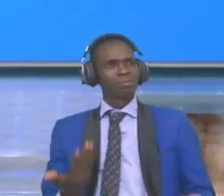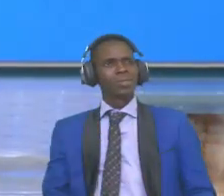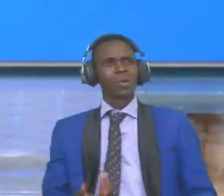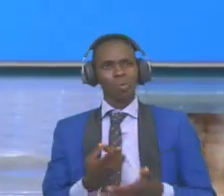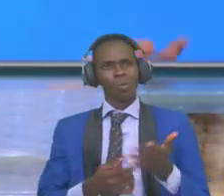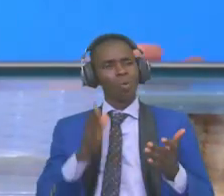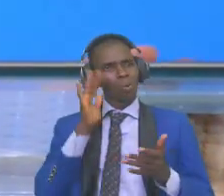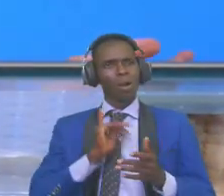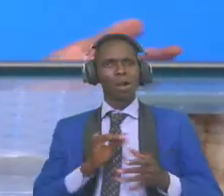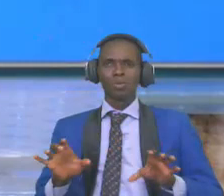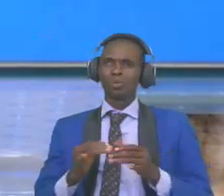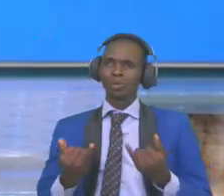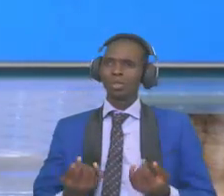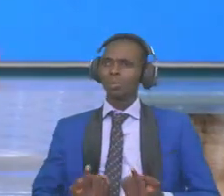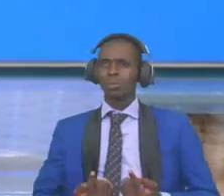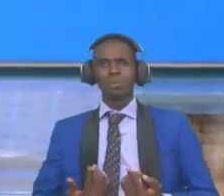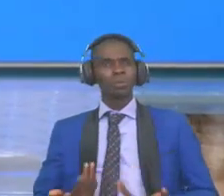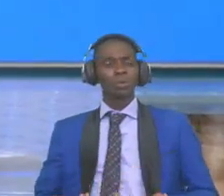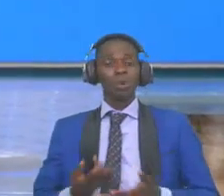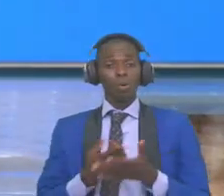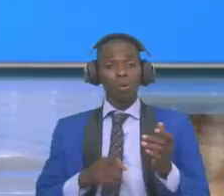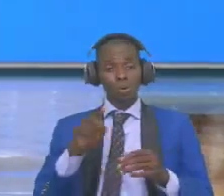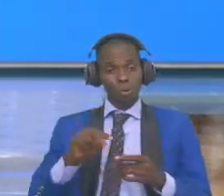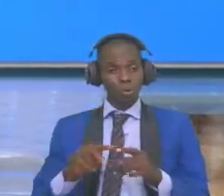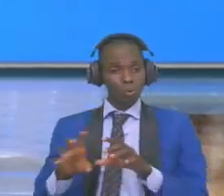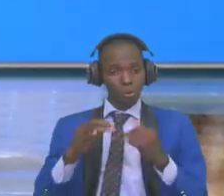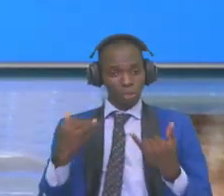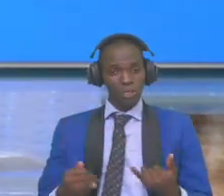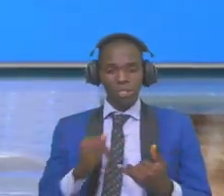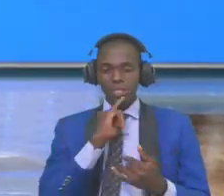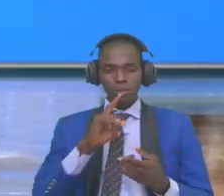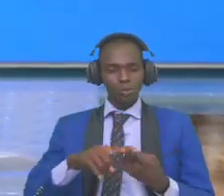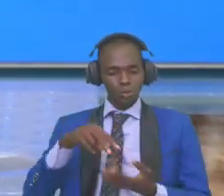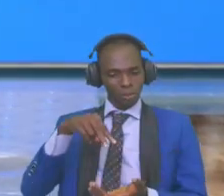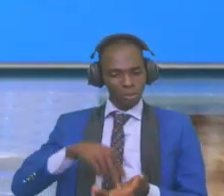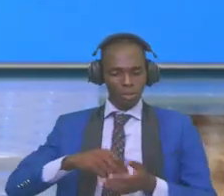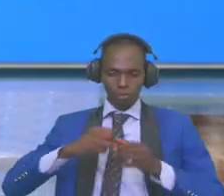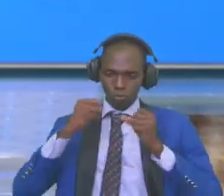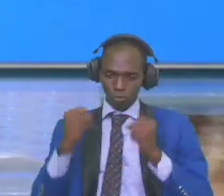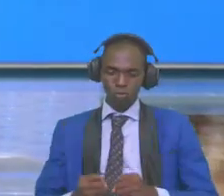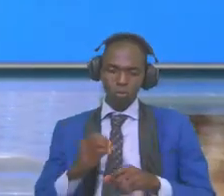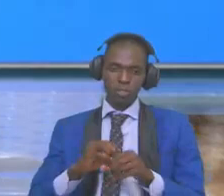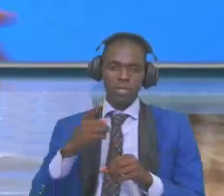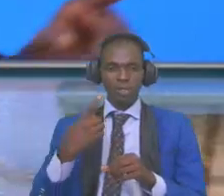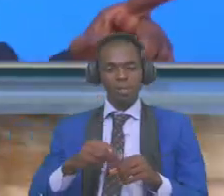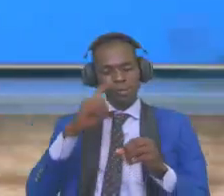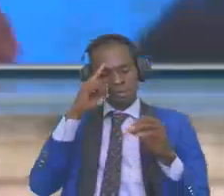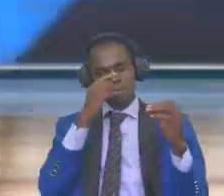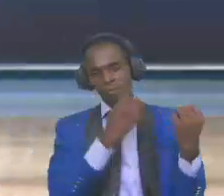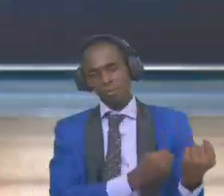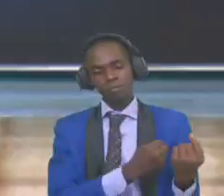do now? What you do now is to stand fast in the faith.